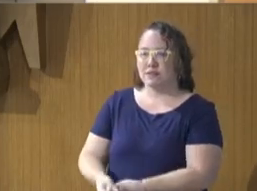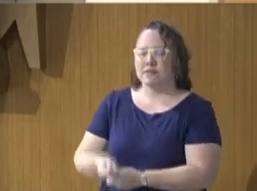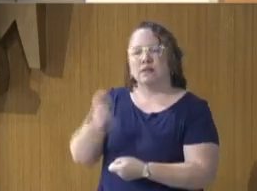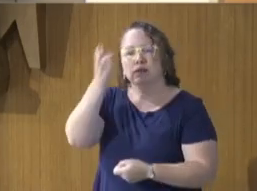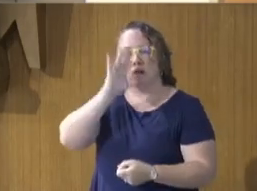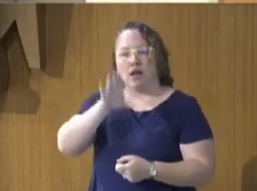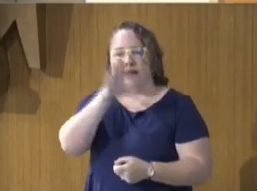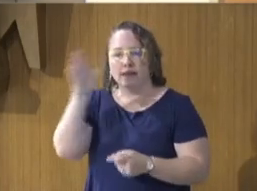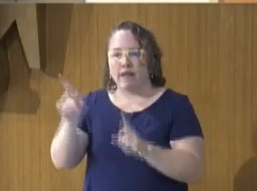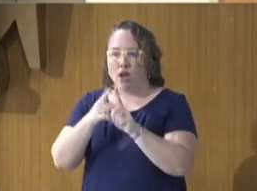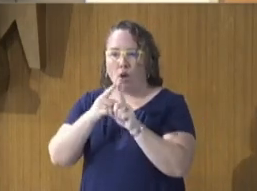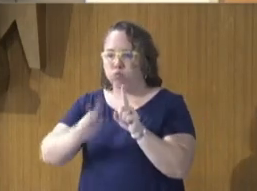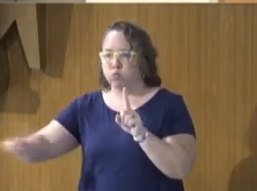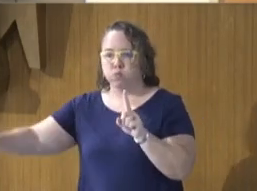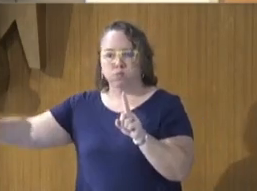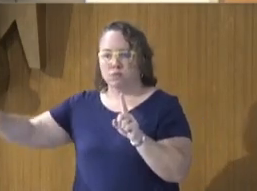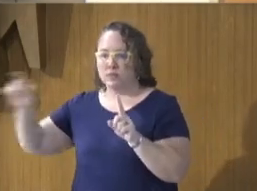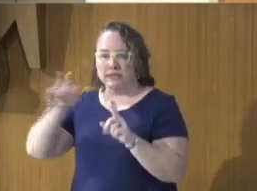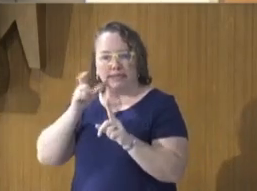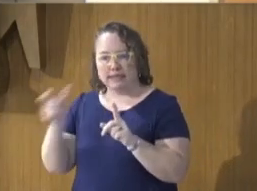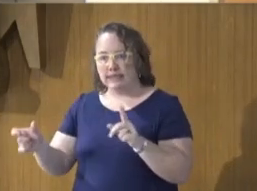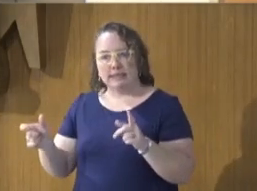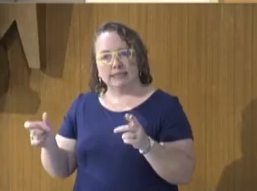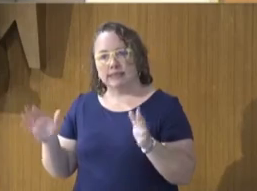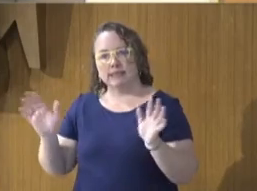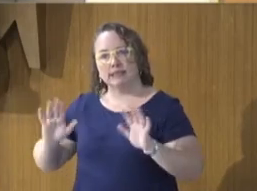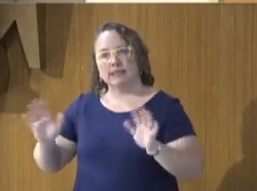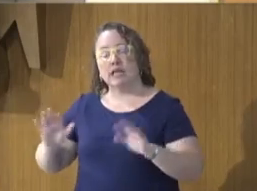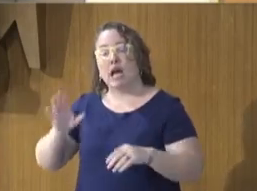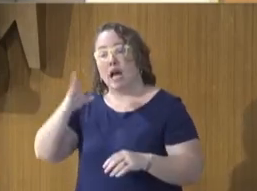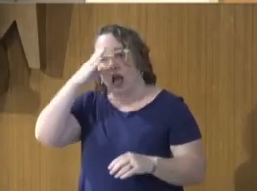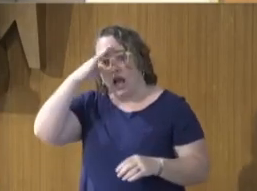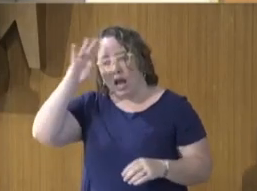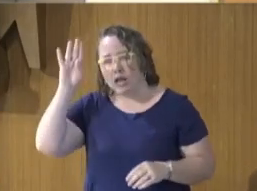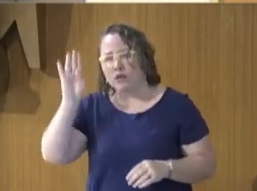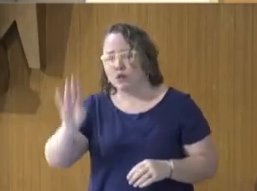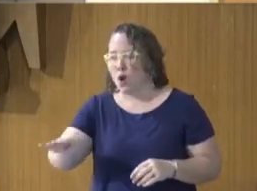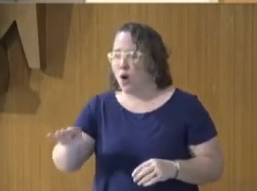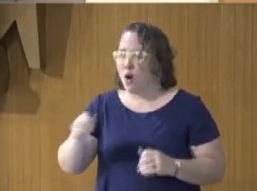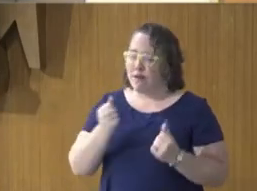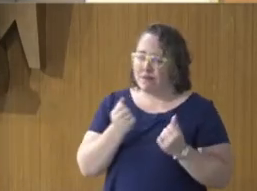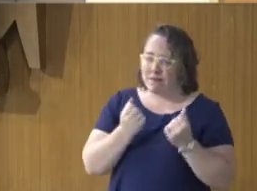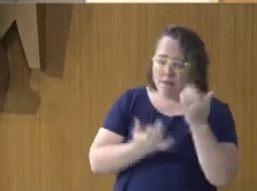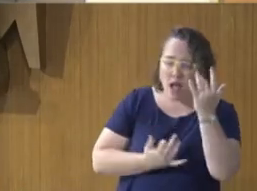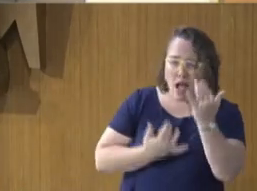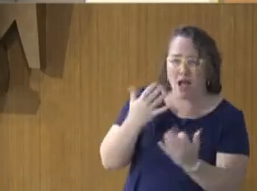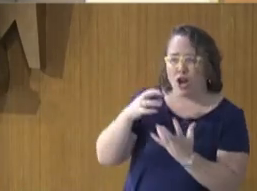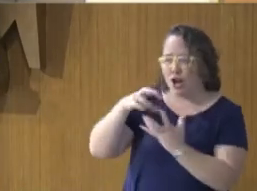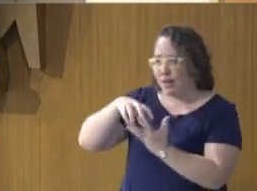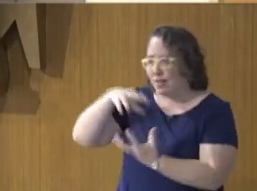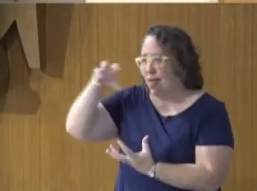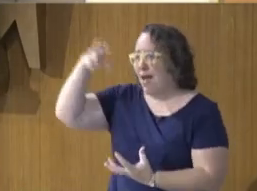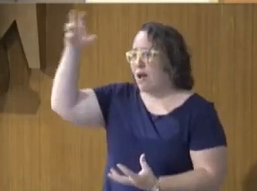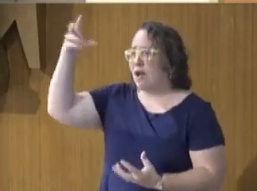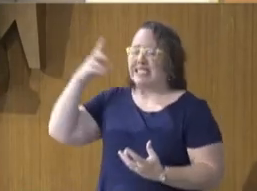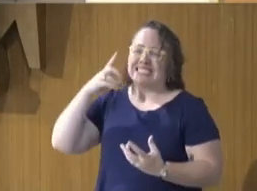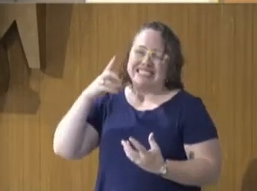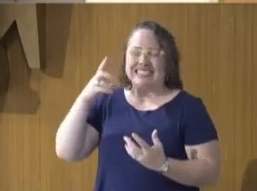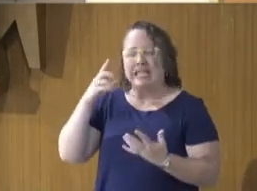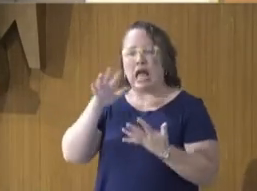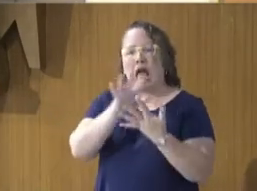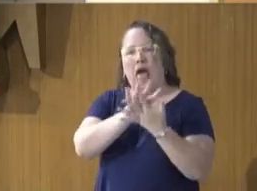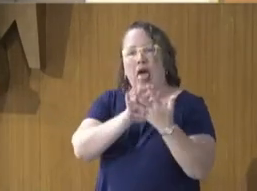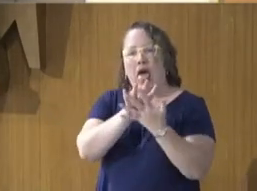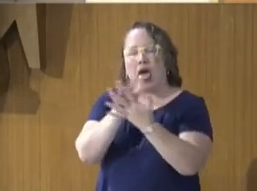the desert. Now I realize that those images of fire and cloud are kind of vague